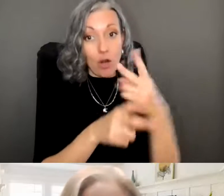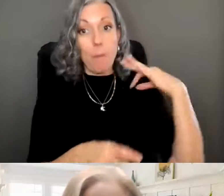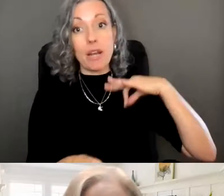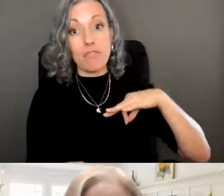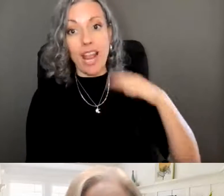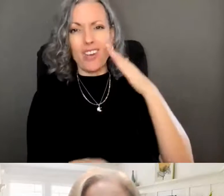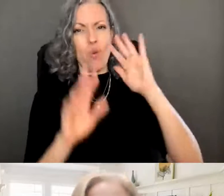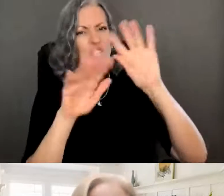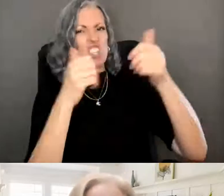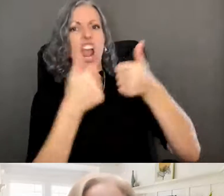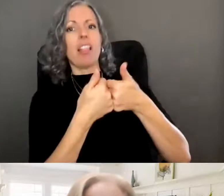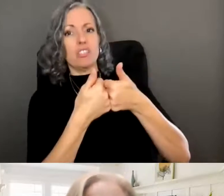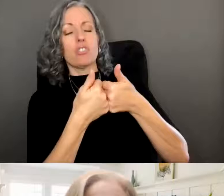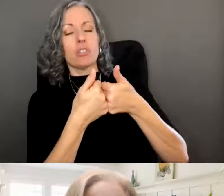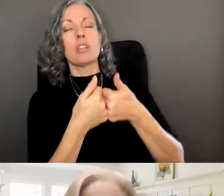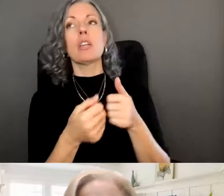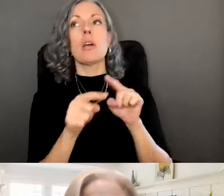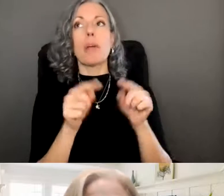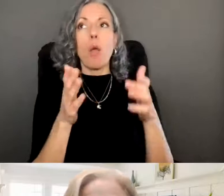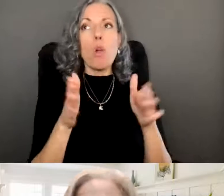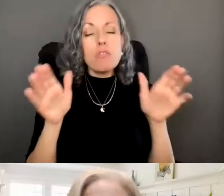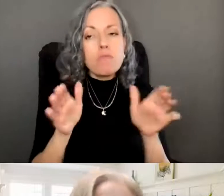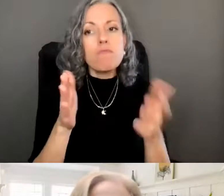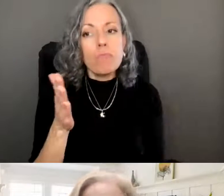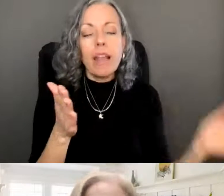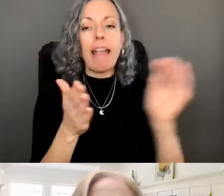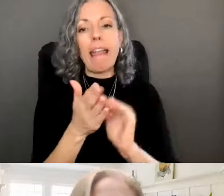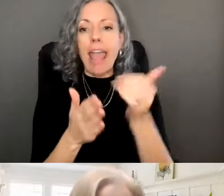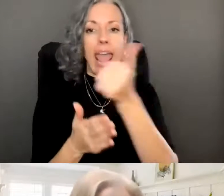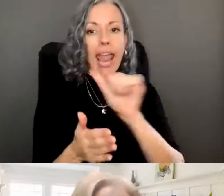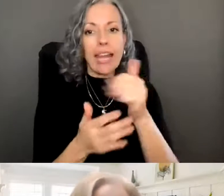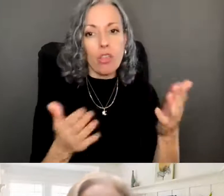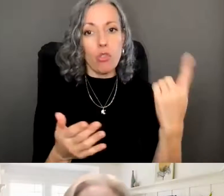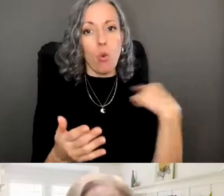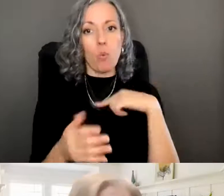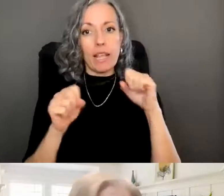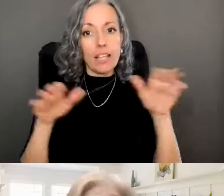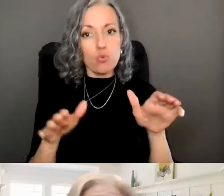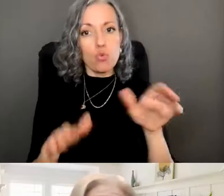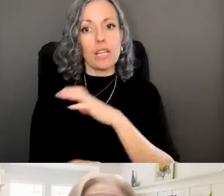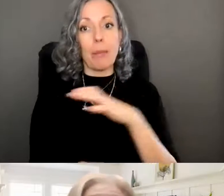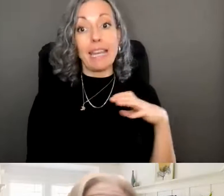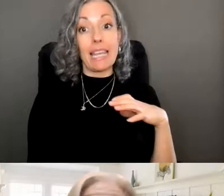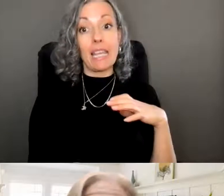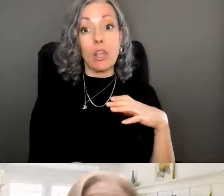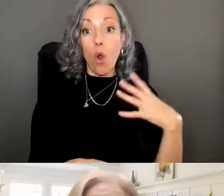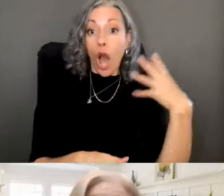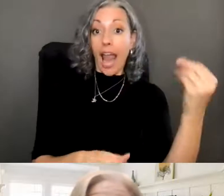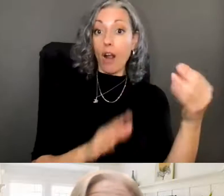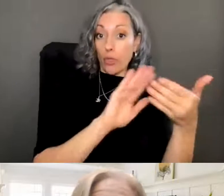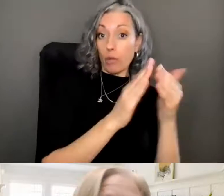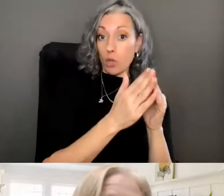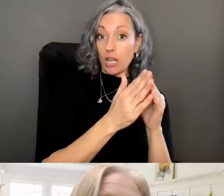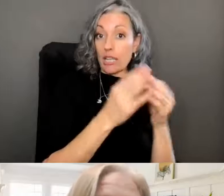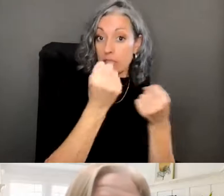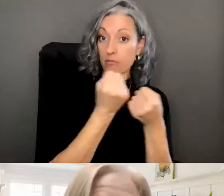how challenging that is, but I just want to urge again, anything that we can do as a committee, or those of us out in the community as